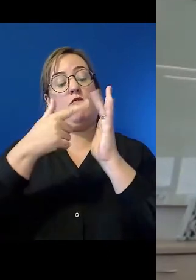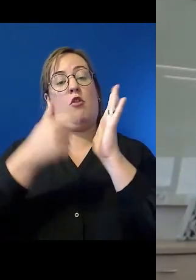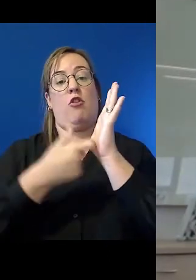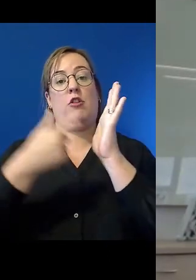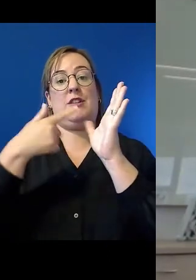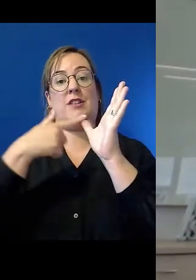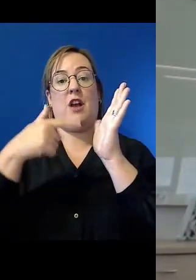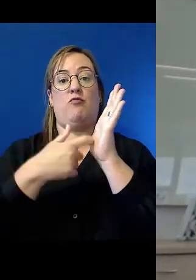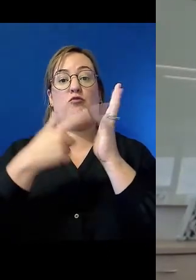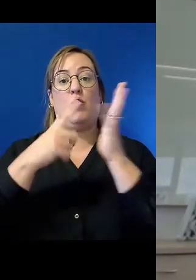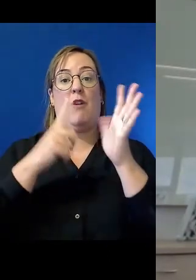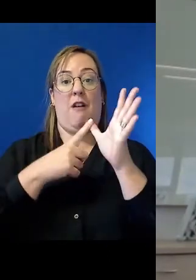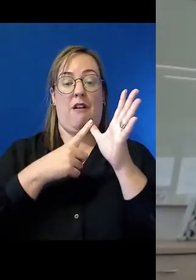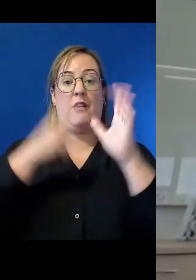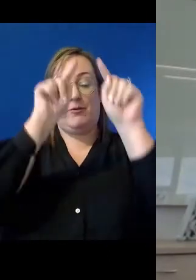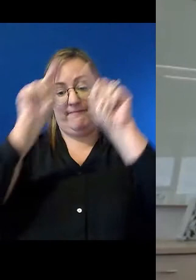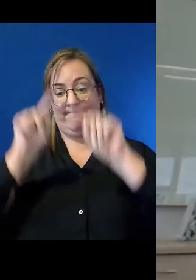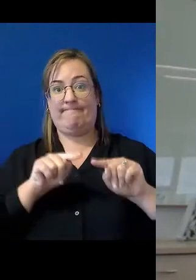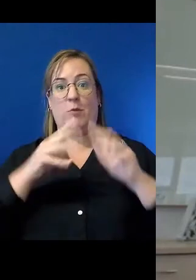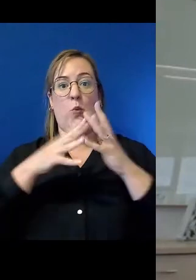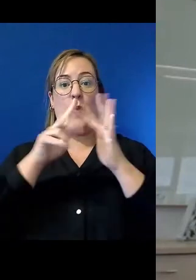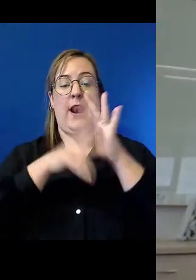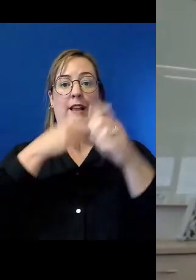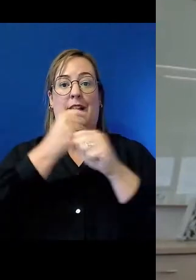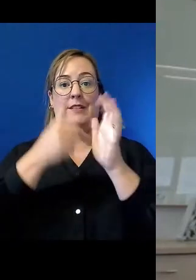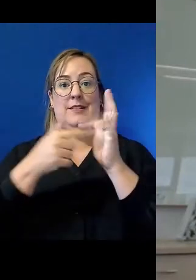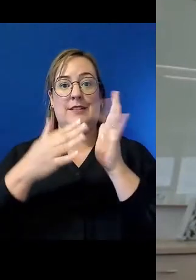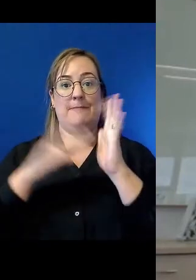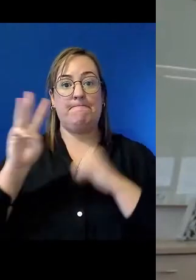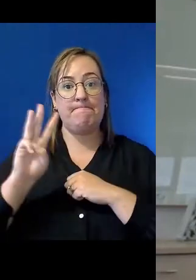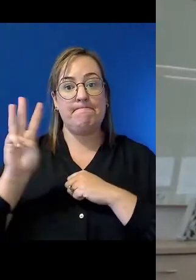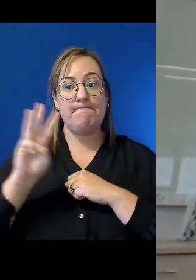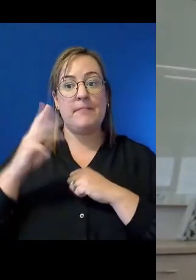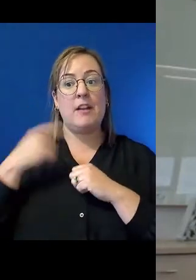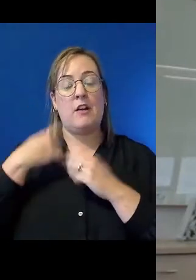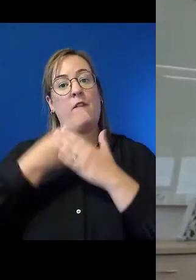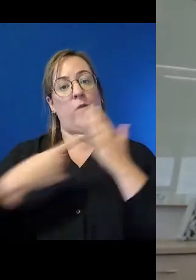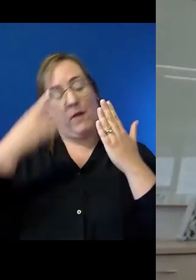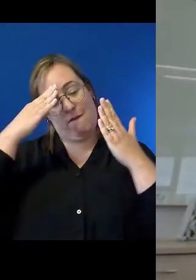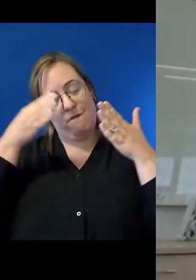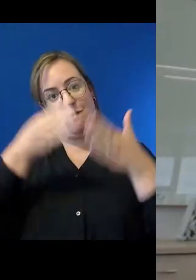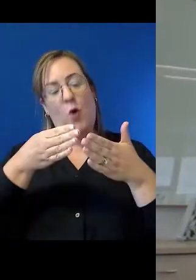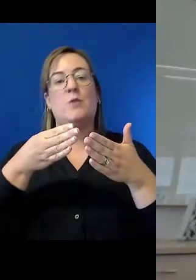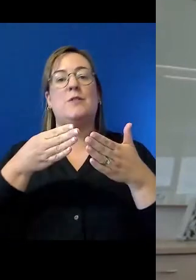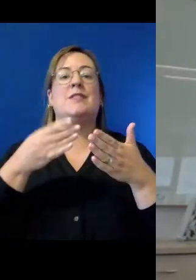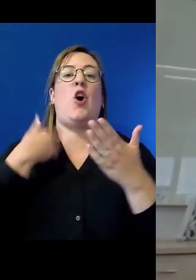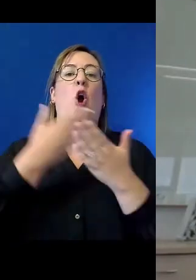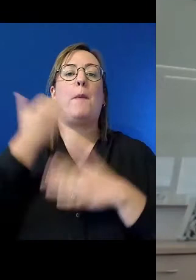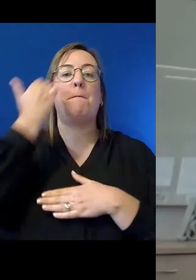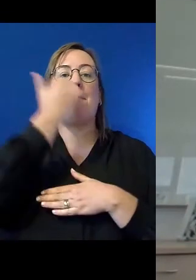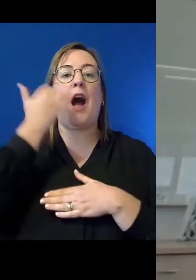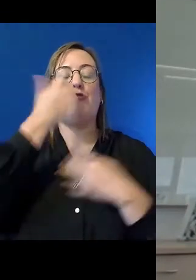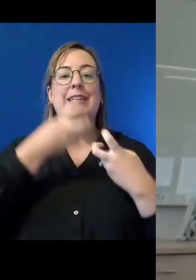up a role in Wellington as focusing purely on Maori issues at that time and looking at strengthening the state of relationships with